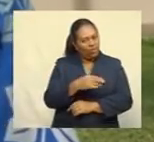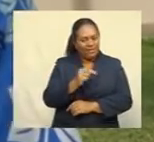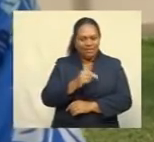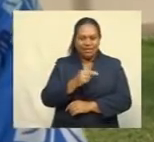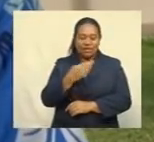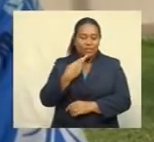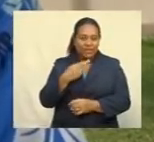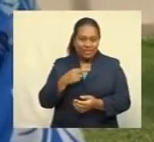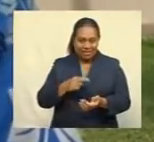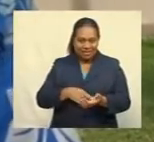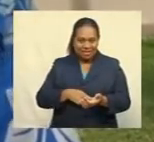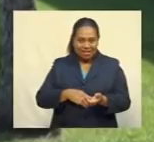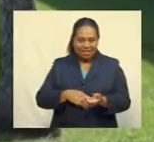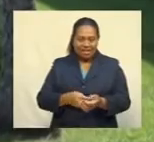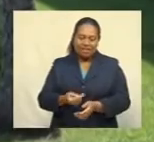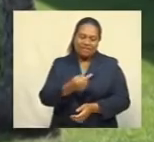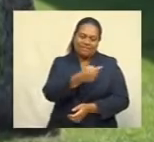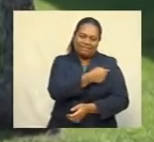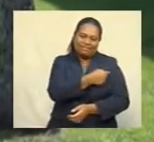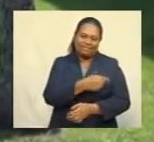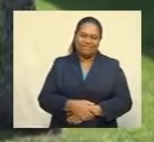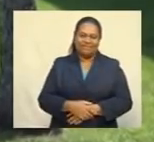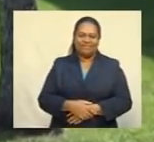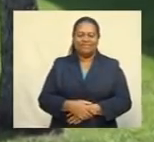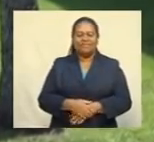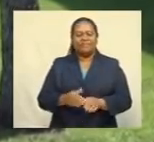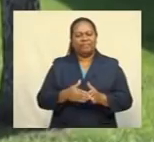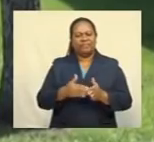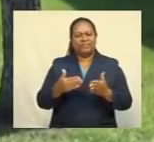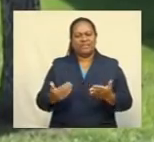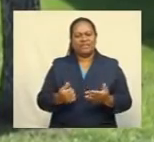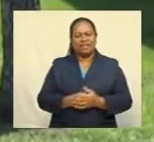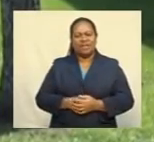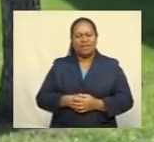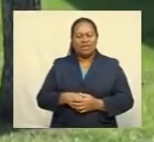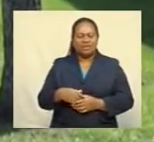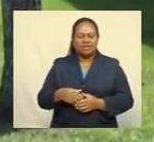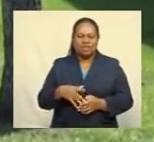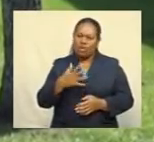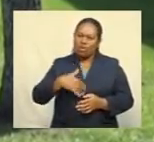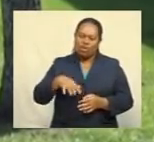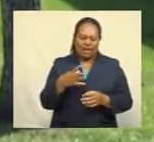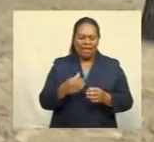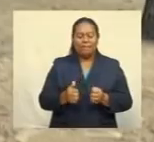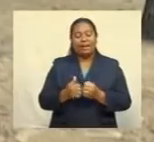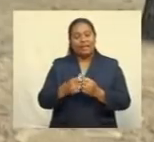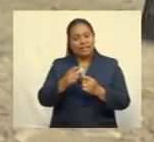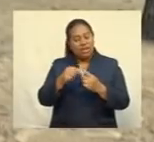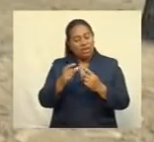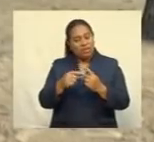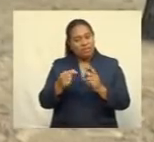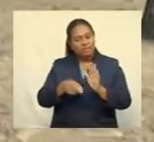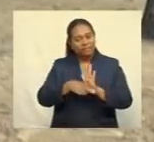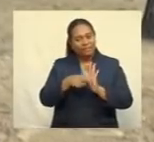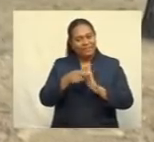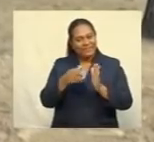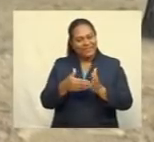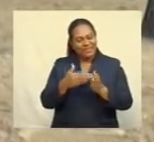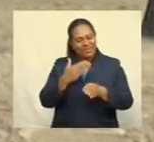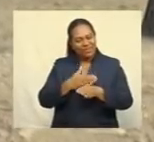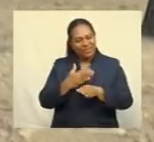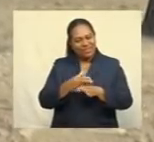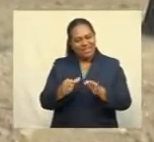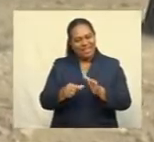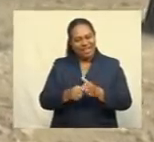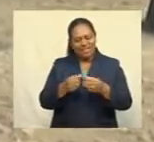registered and vaccinated. The FHTA says Fijians now have a lot of options as the hoteliers are working hard to provide good